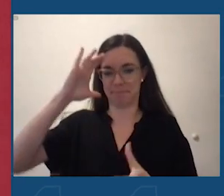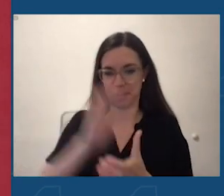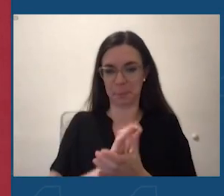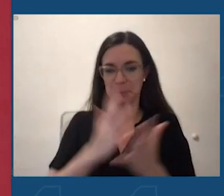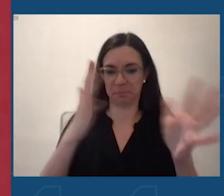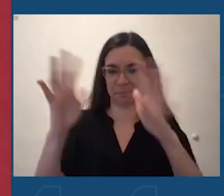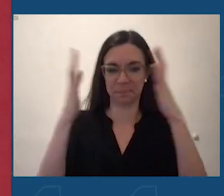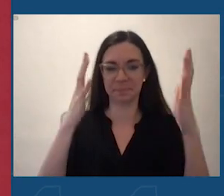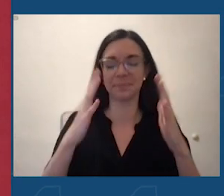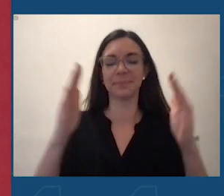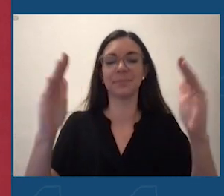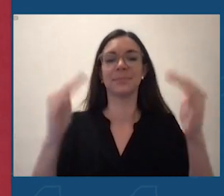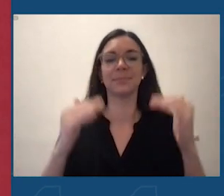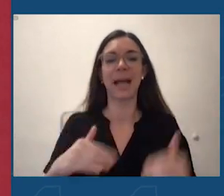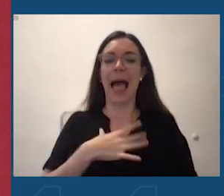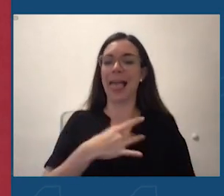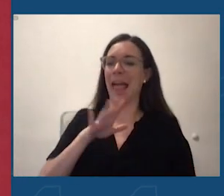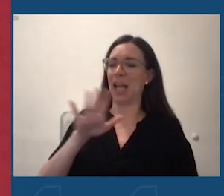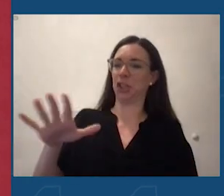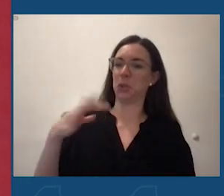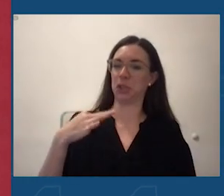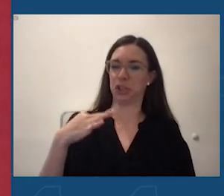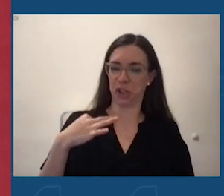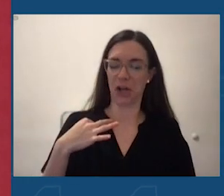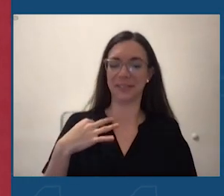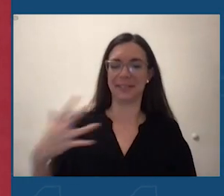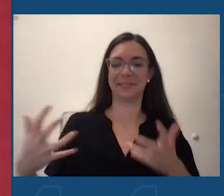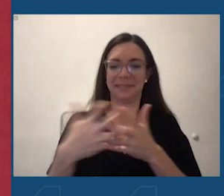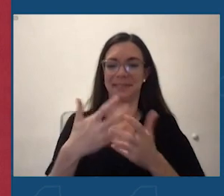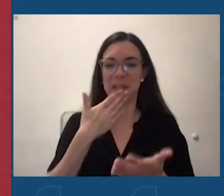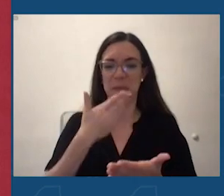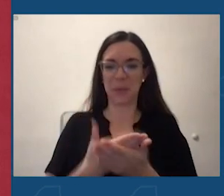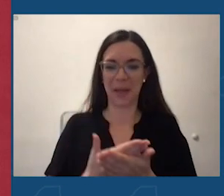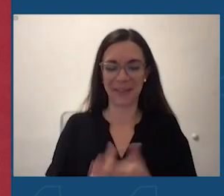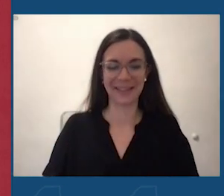And I really like the shirt, honey. It fits you well.